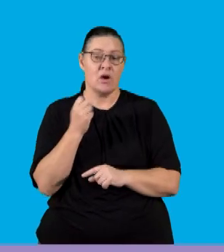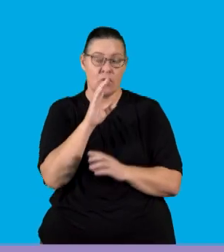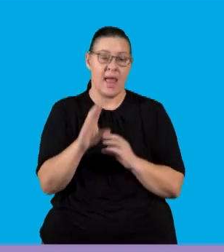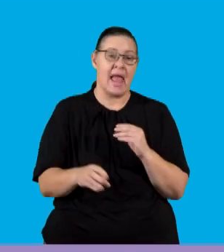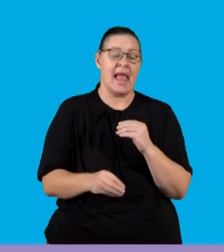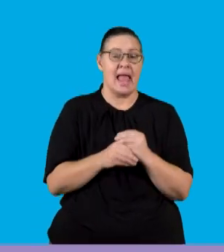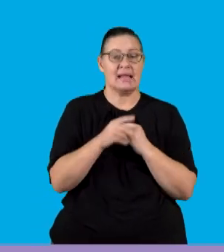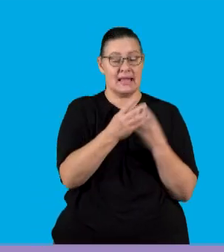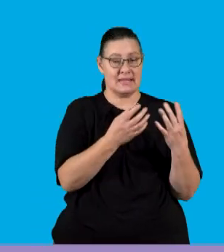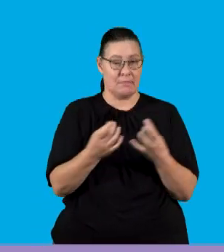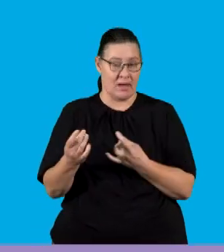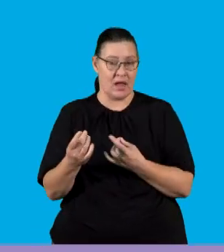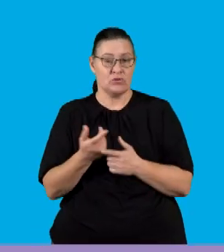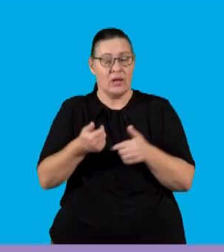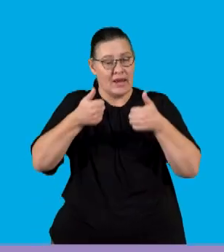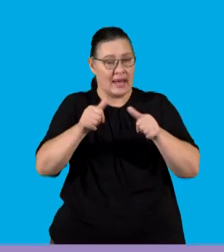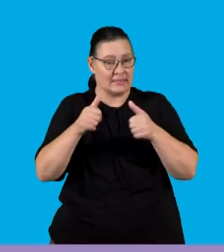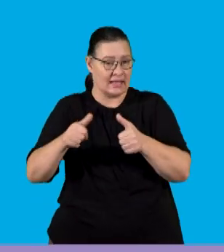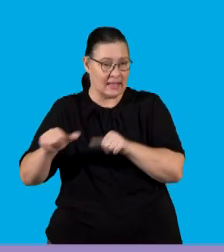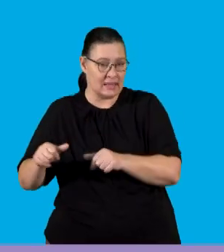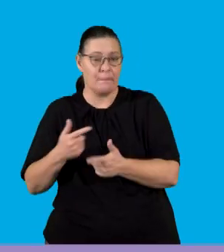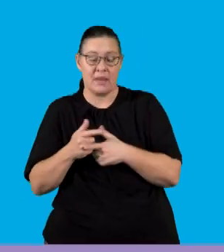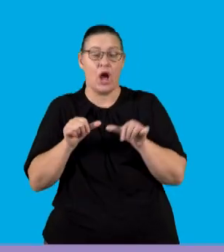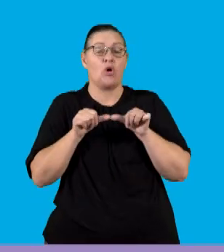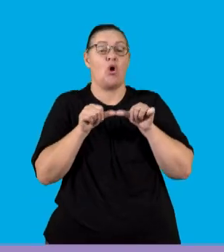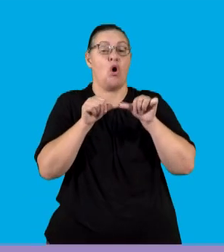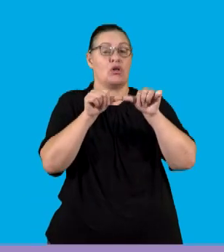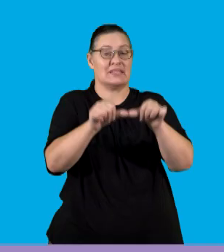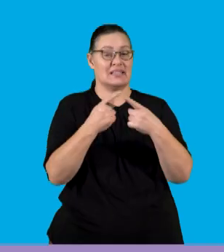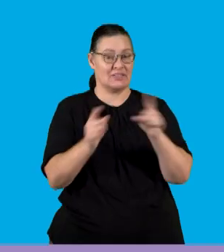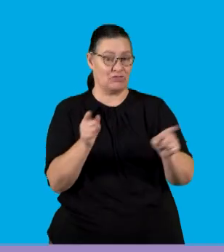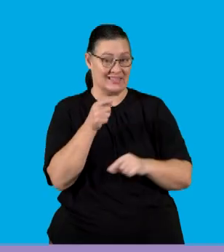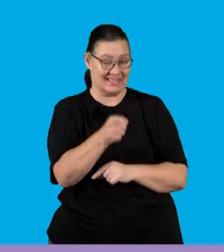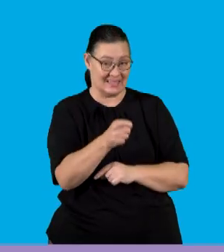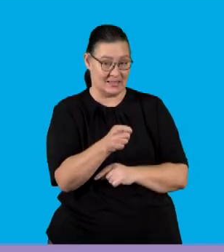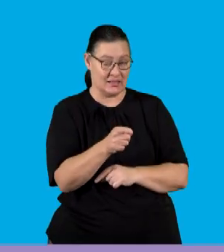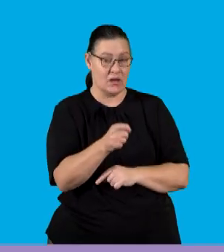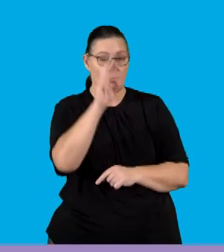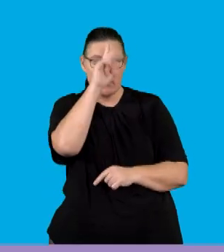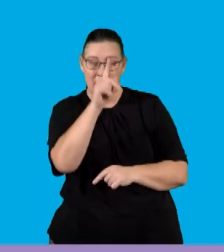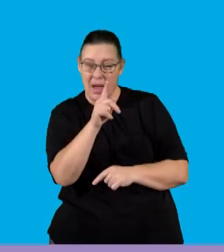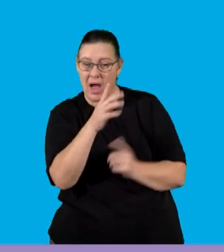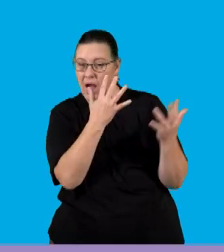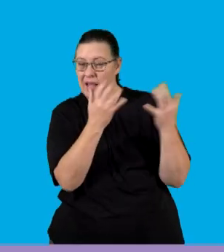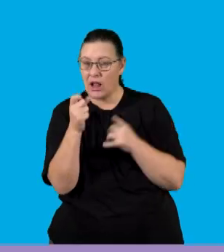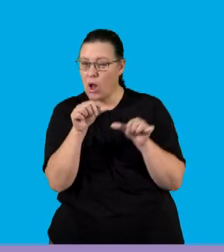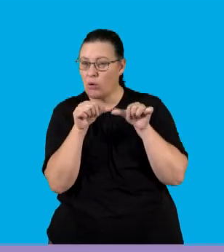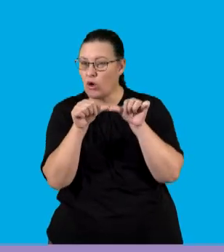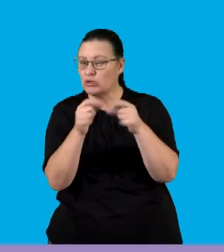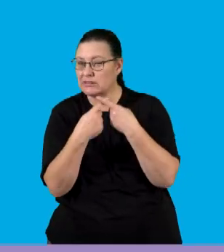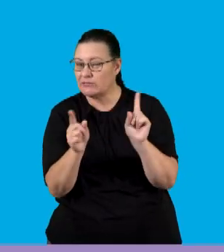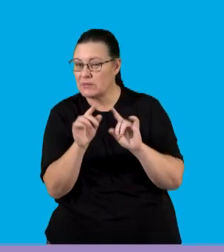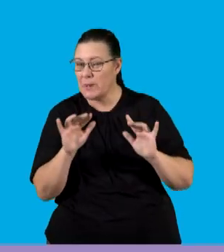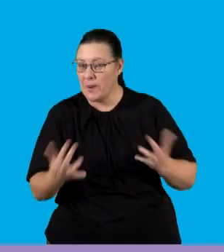is adding on to these numbers to get the next term is the constant difference. Now, do you remember how we calculate this